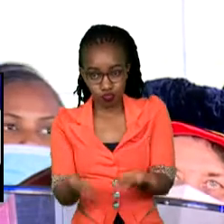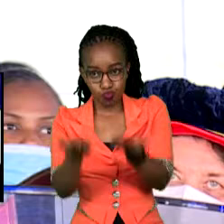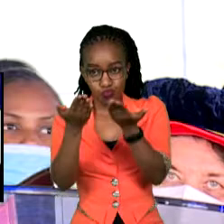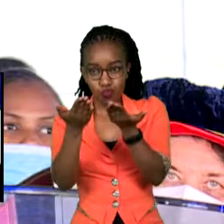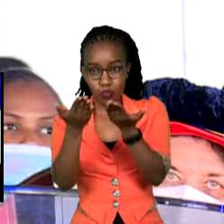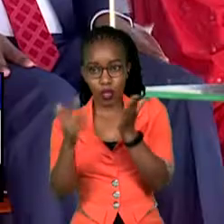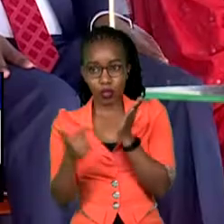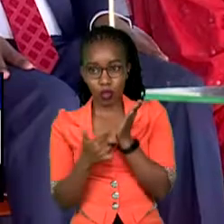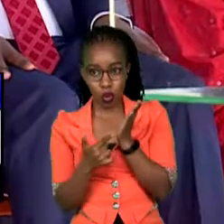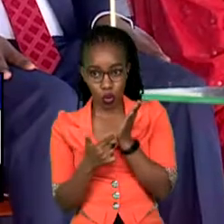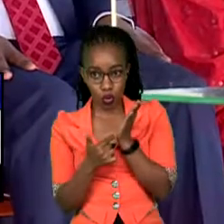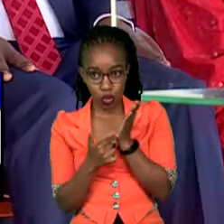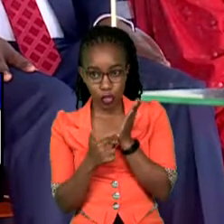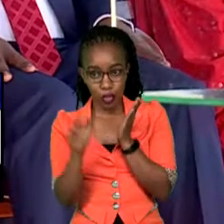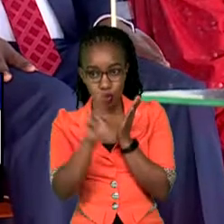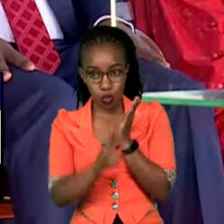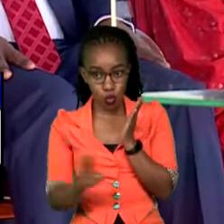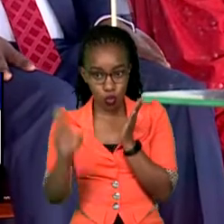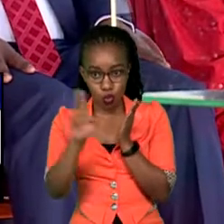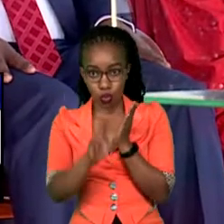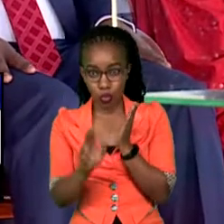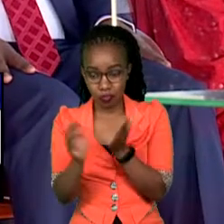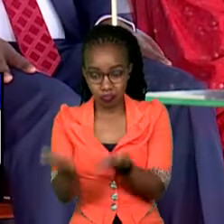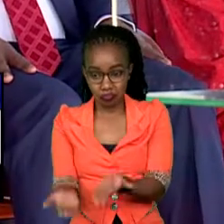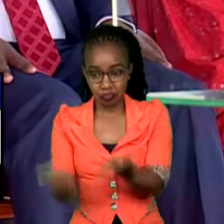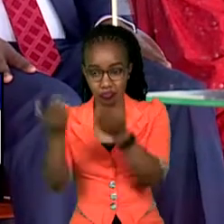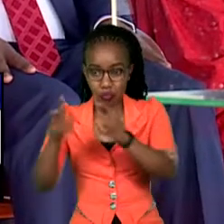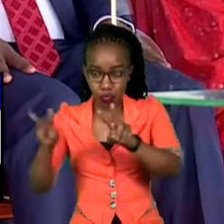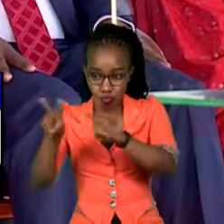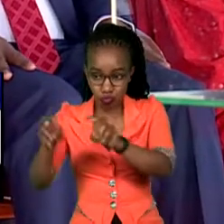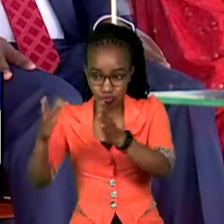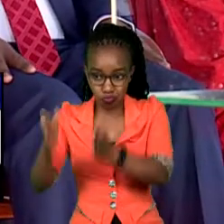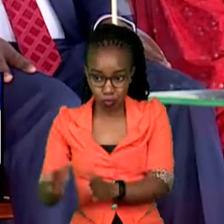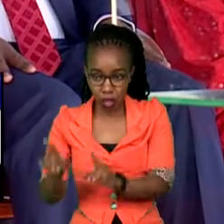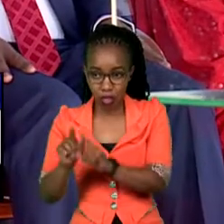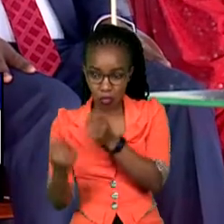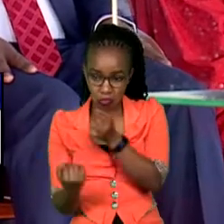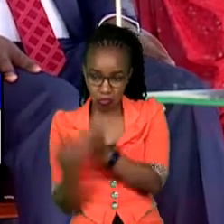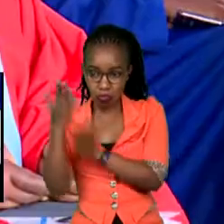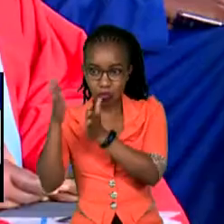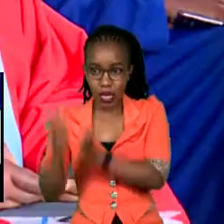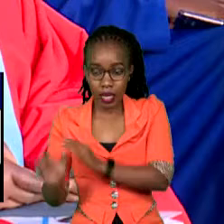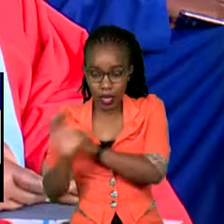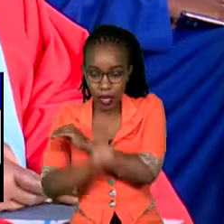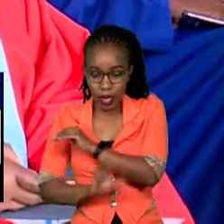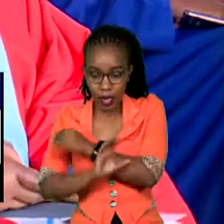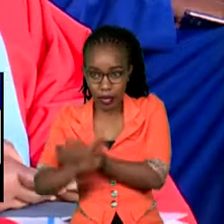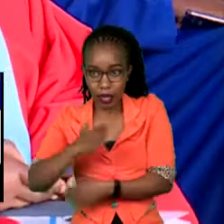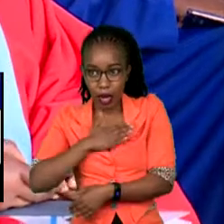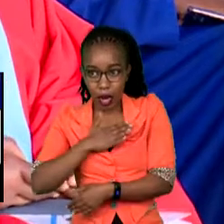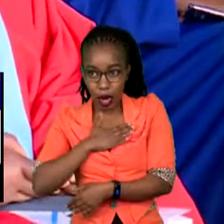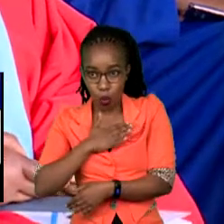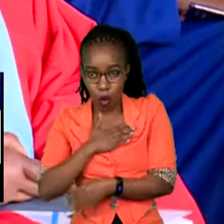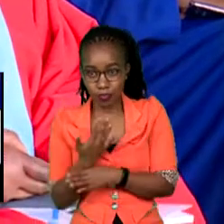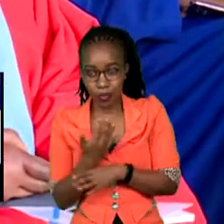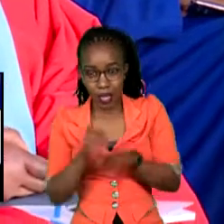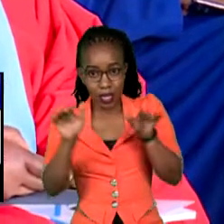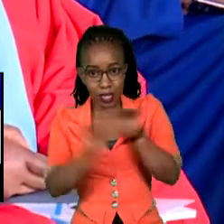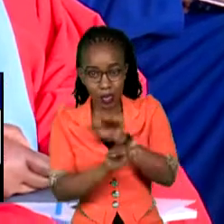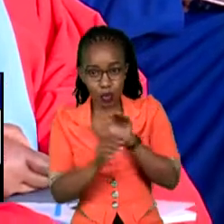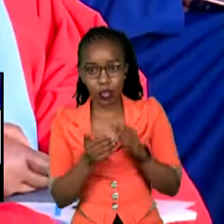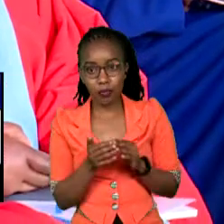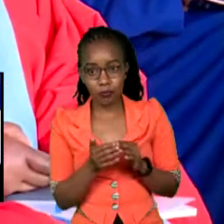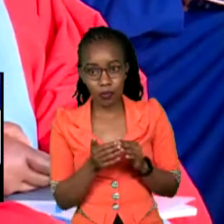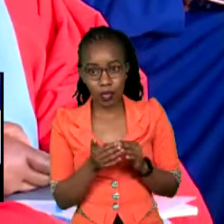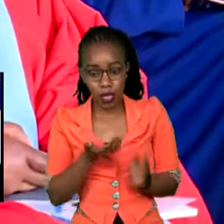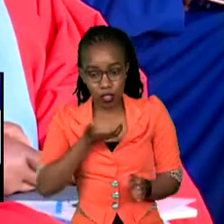of technology. In efforts to enhance researchers and innovators in the country, Rebecca Hutchinson, the Deputy Vice Chancellor